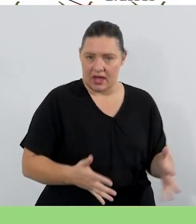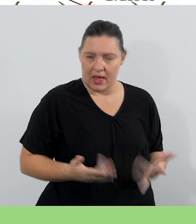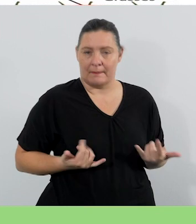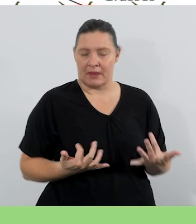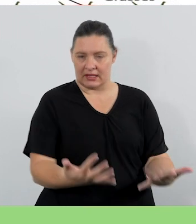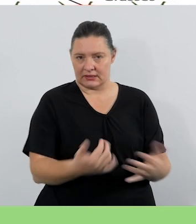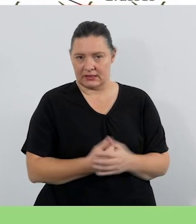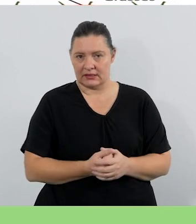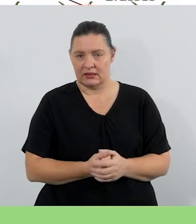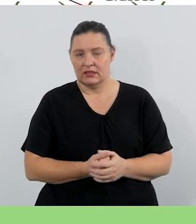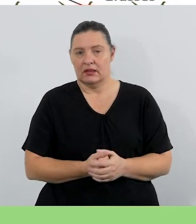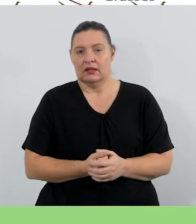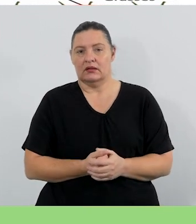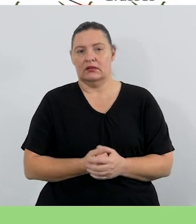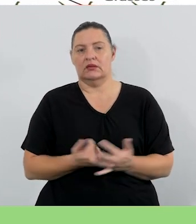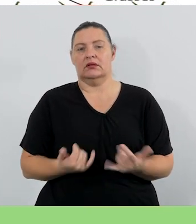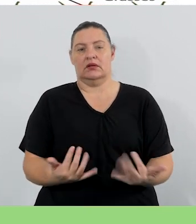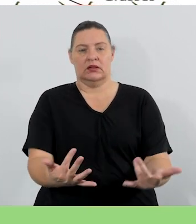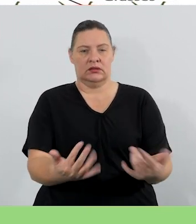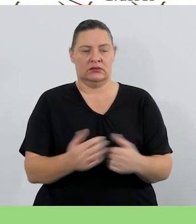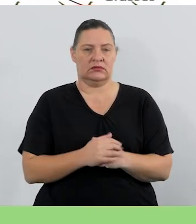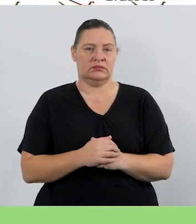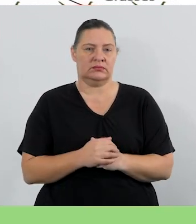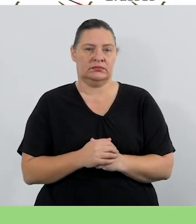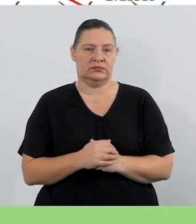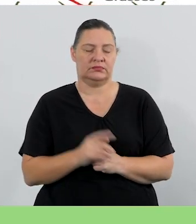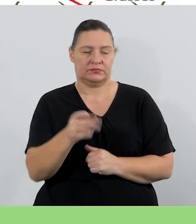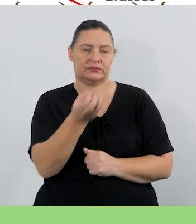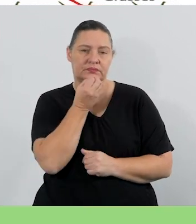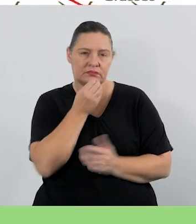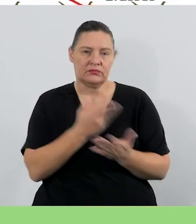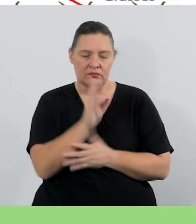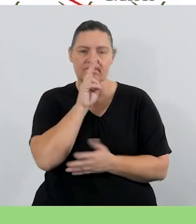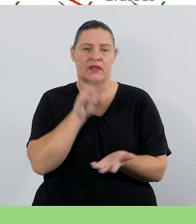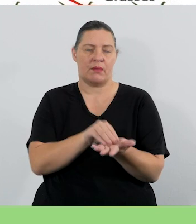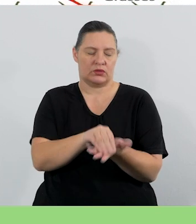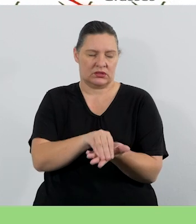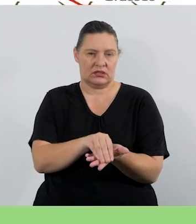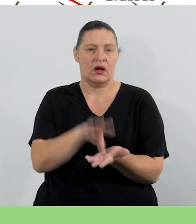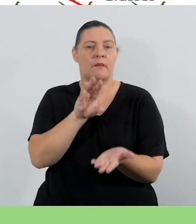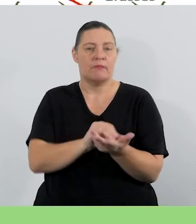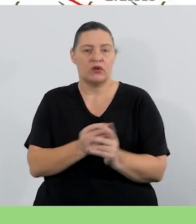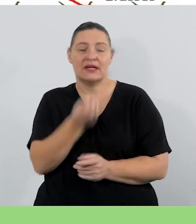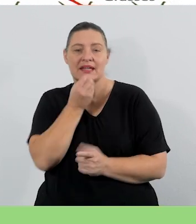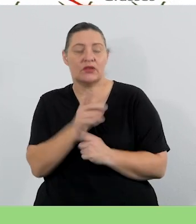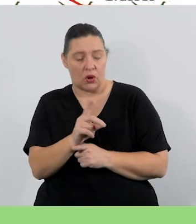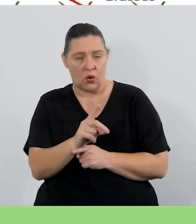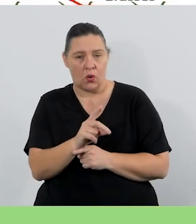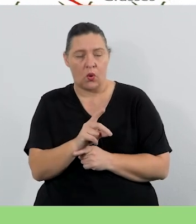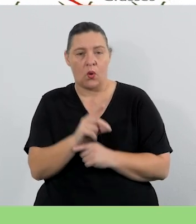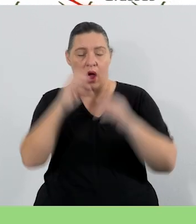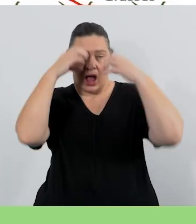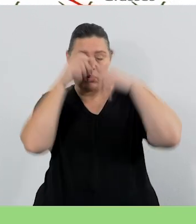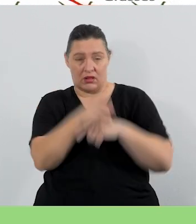which is the plant. This plant, the grass, is eaten by the mouse. This mouse is eaten by